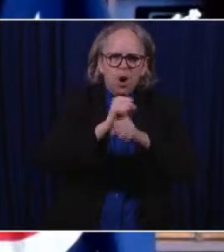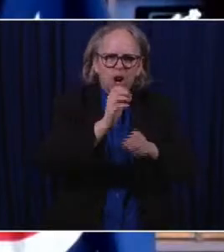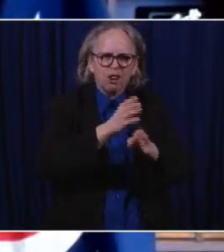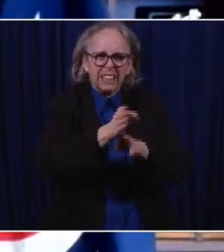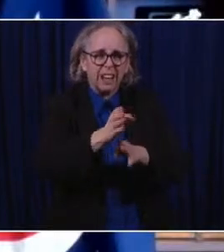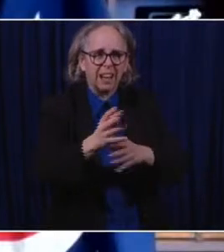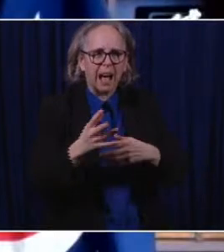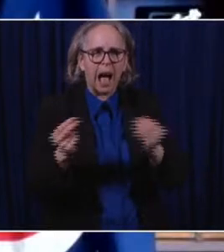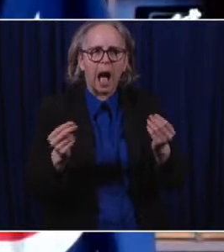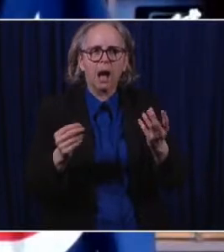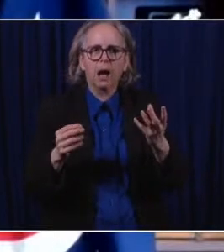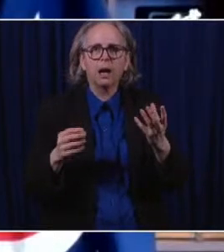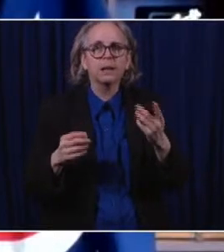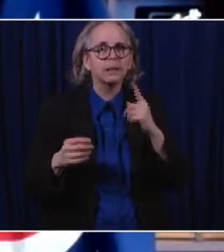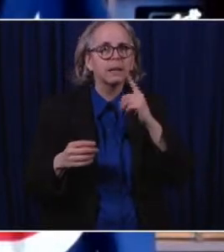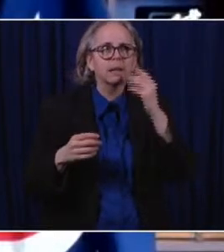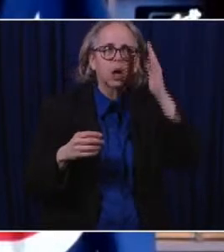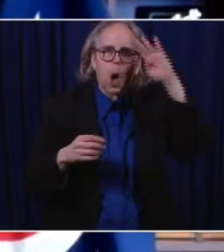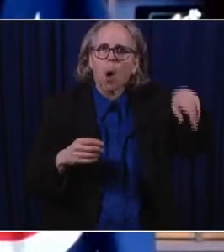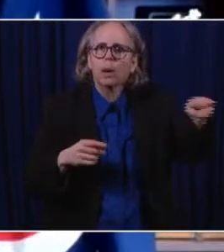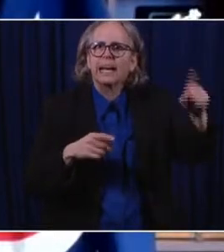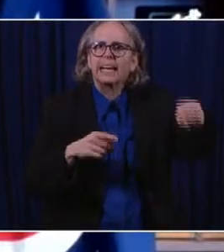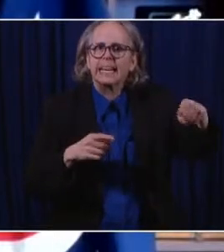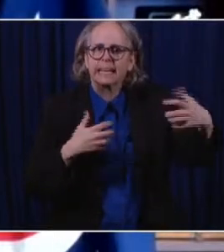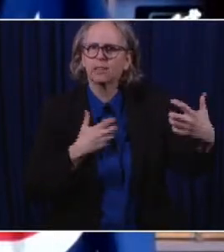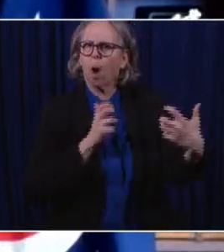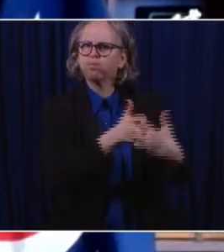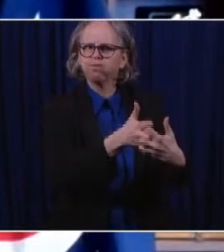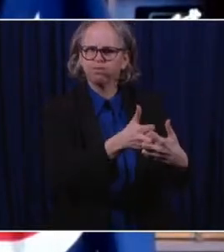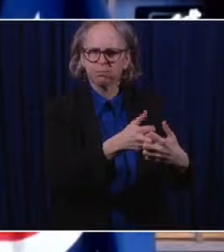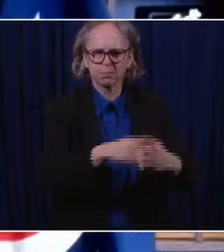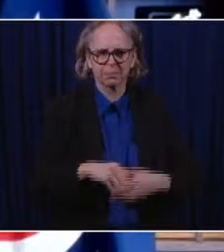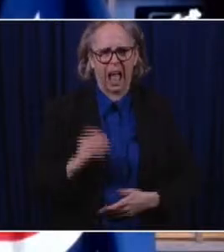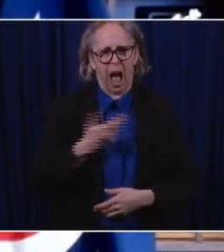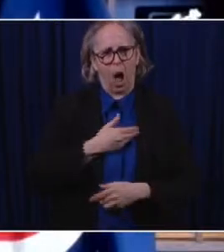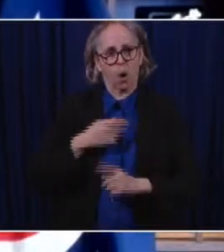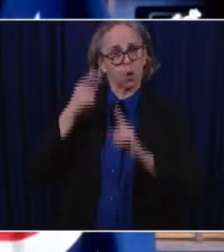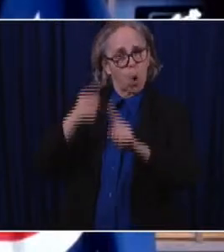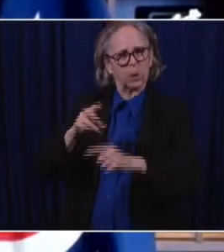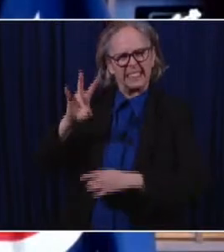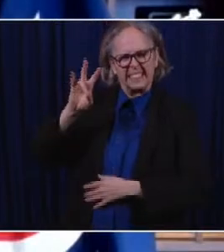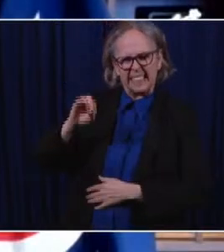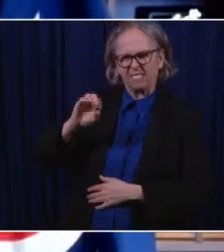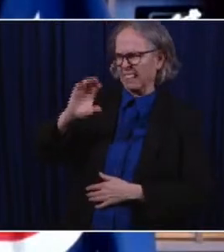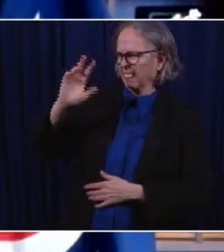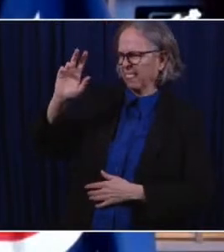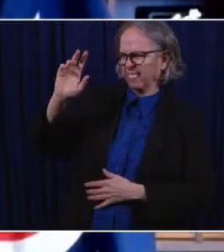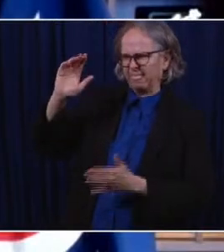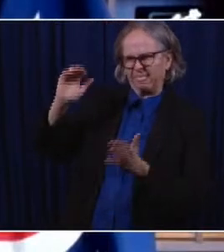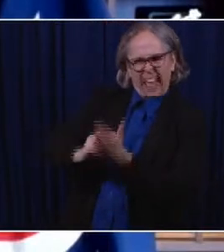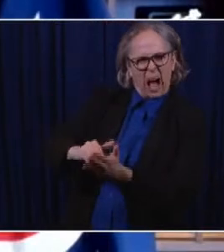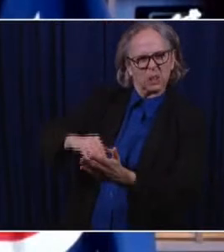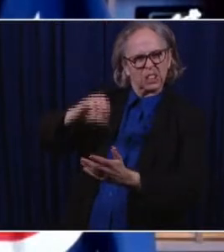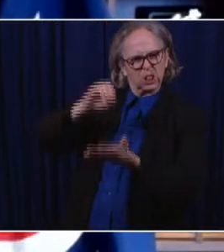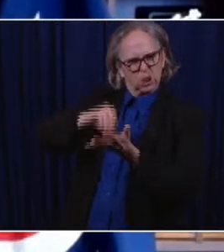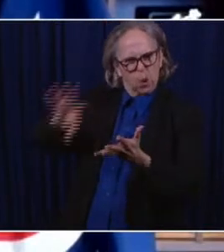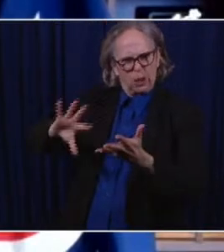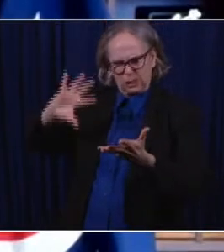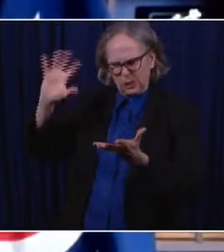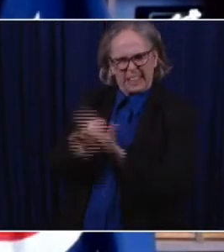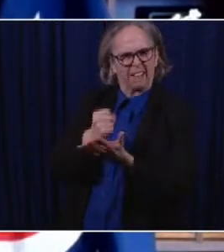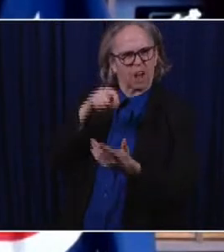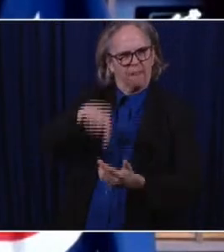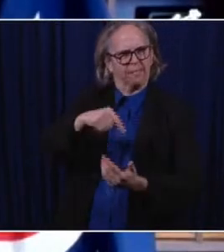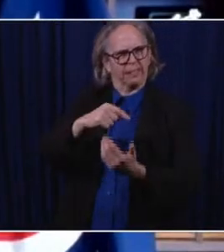The goal, again, 70,000 students out of our high school next year with career credentials. I also want to highlight on a